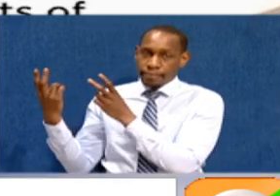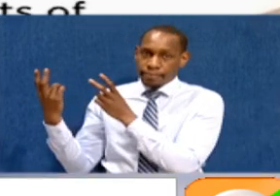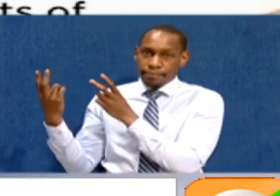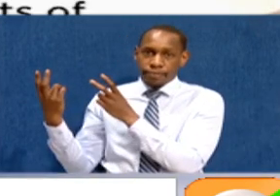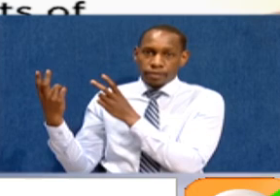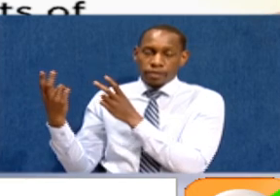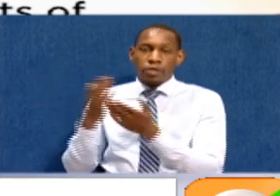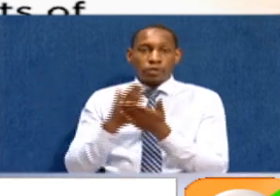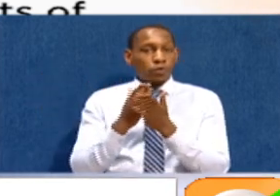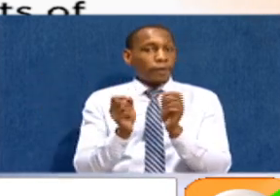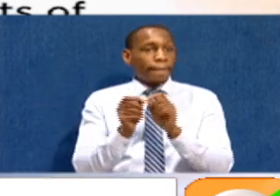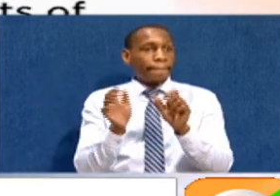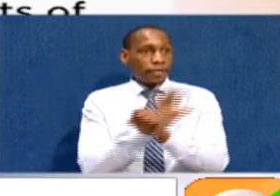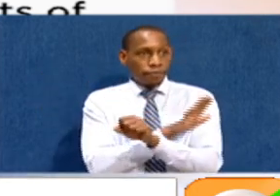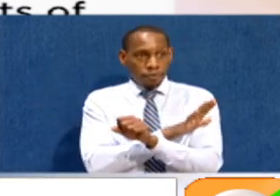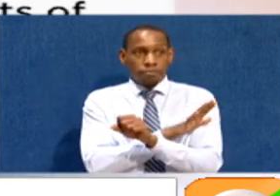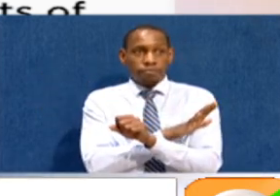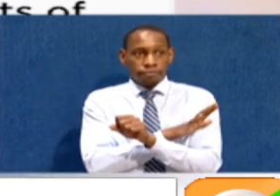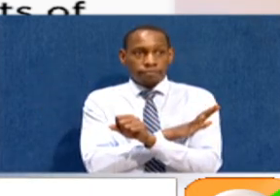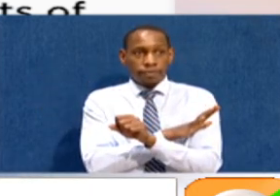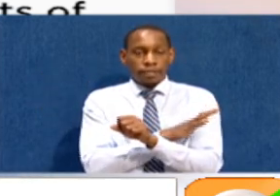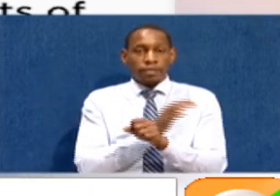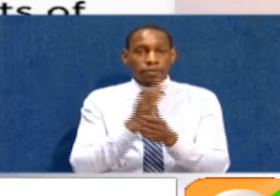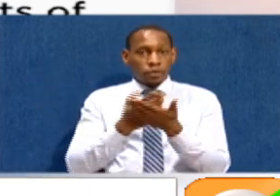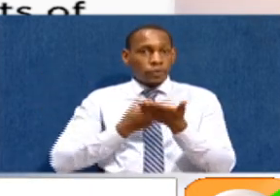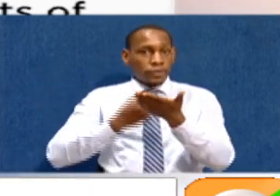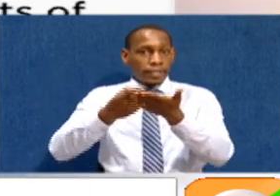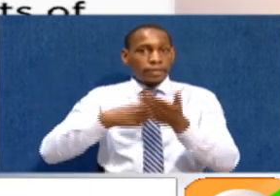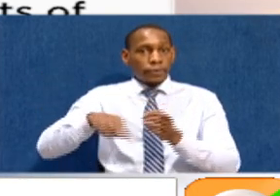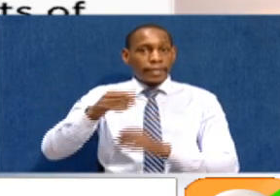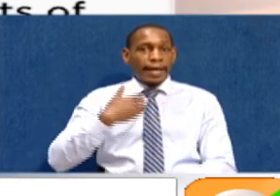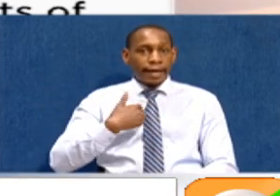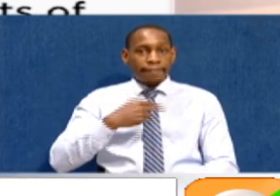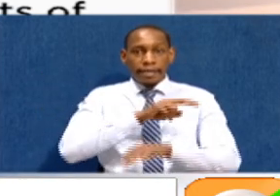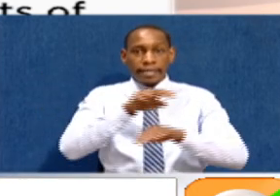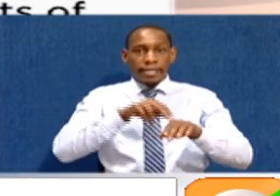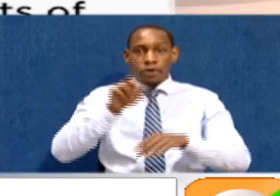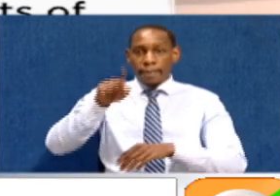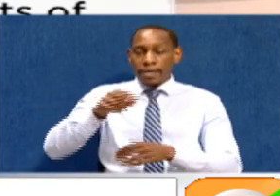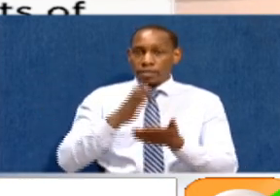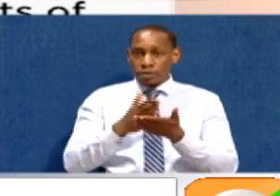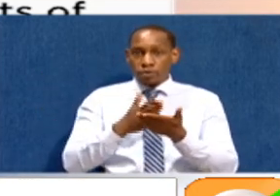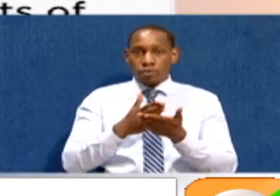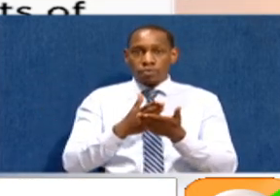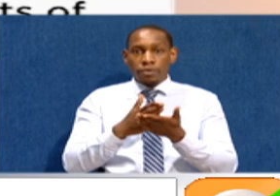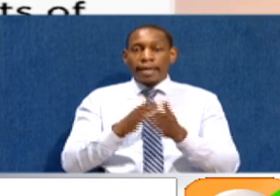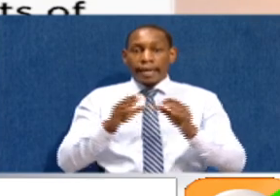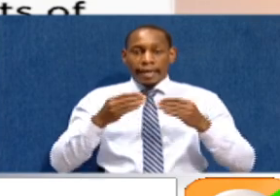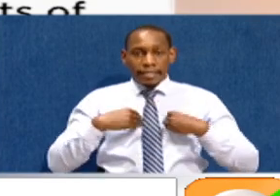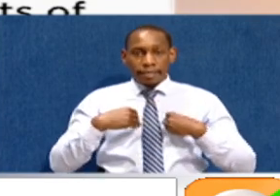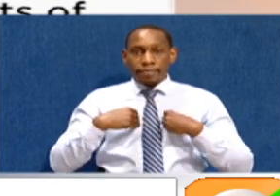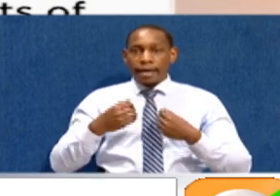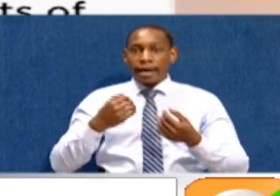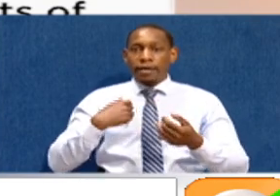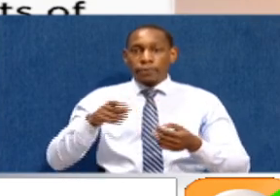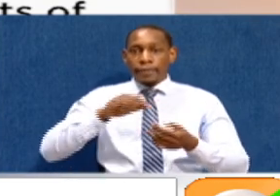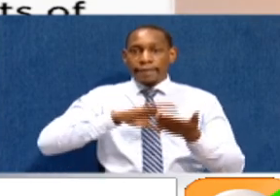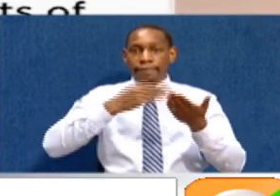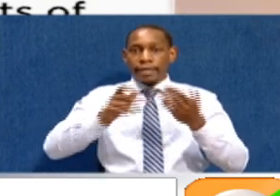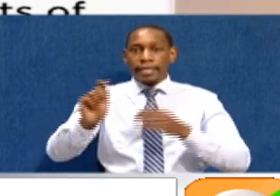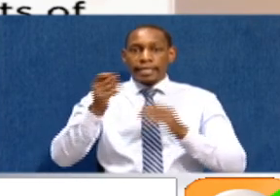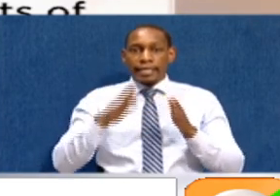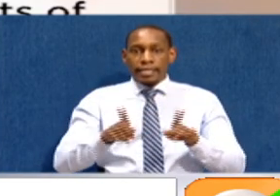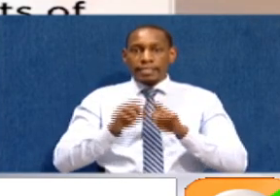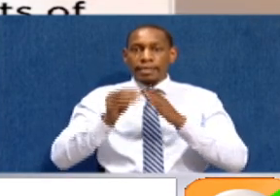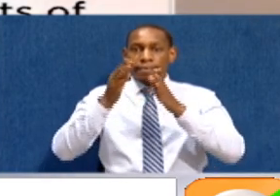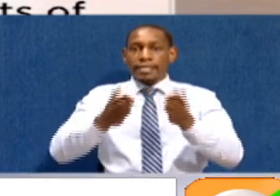Wanja Douglas says, as painful as it is, this is a conversation we should have as a nation. We must face it that right from the top, we are failing Kenyans. Let our